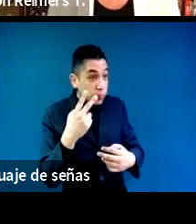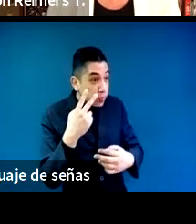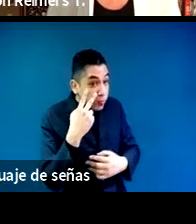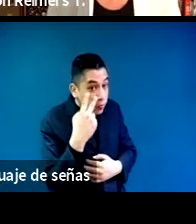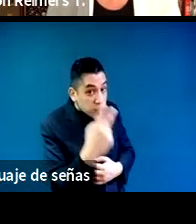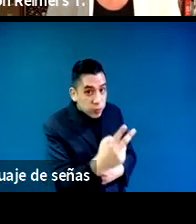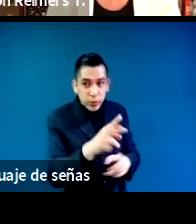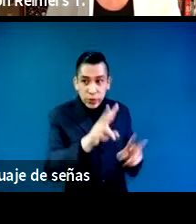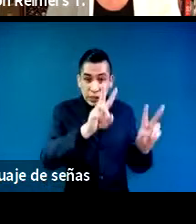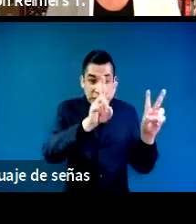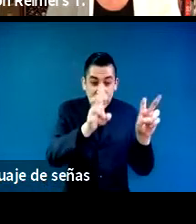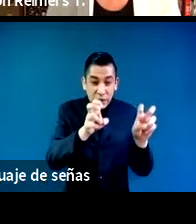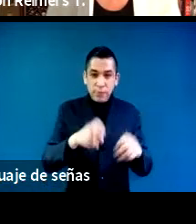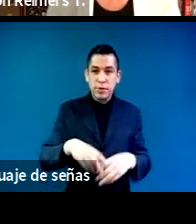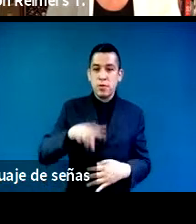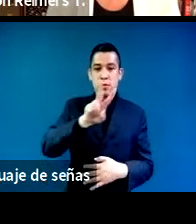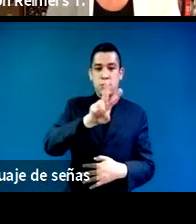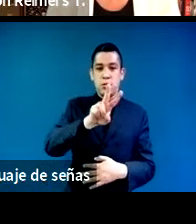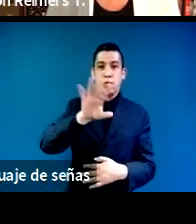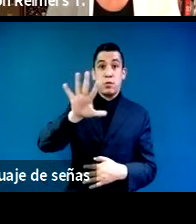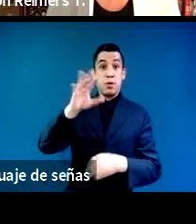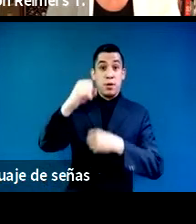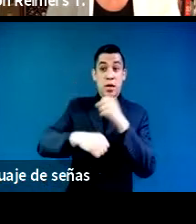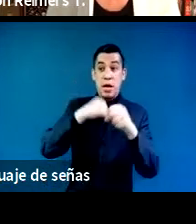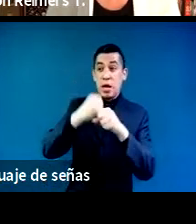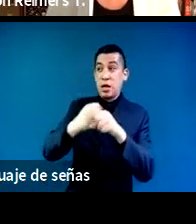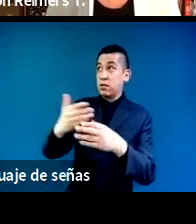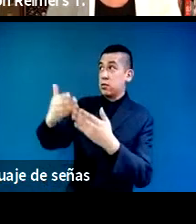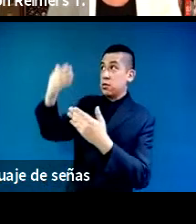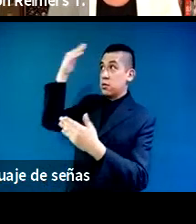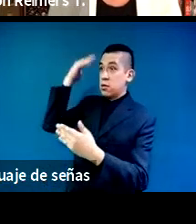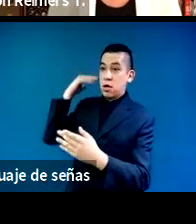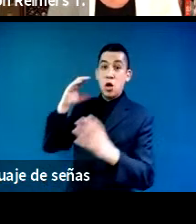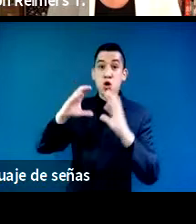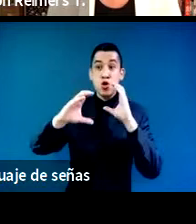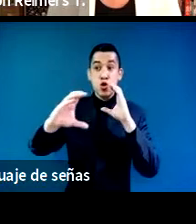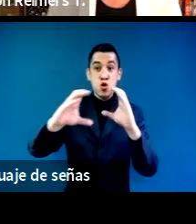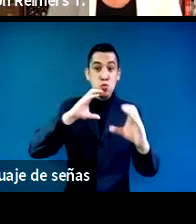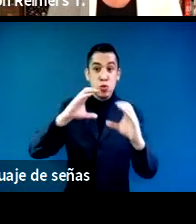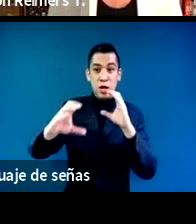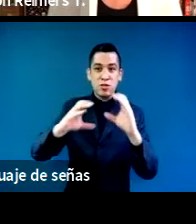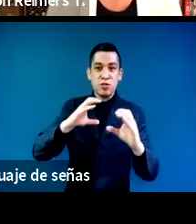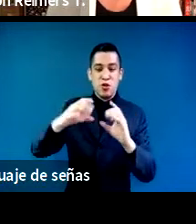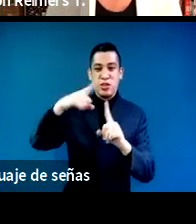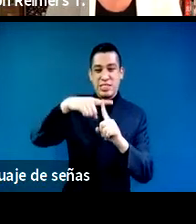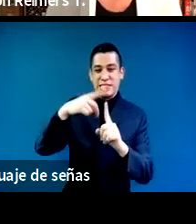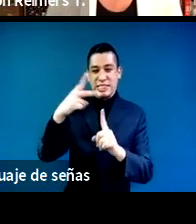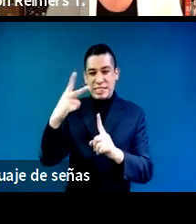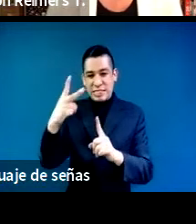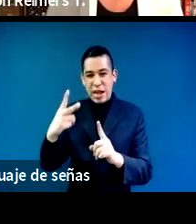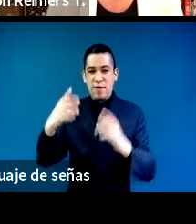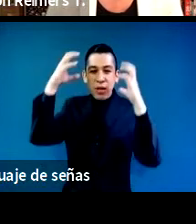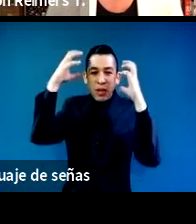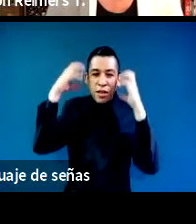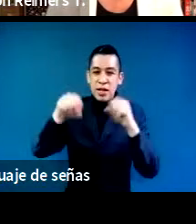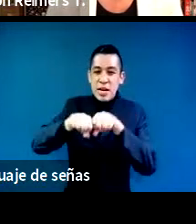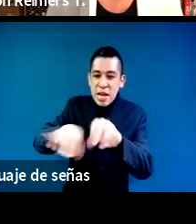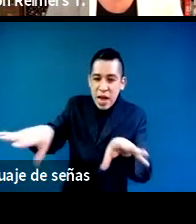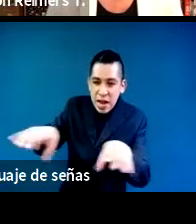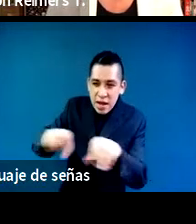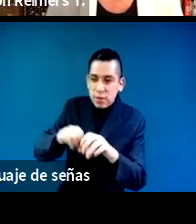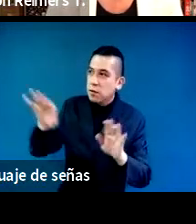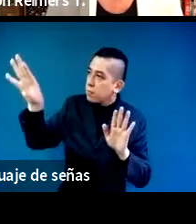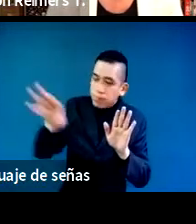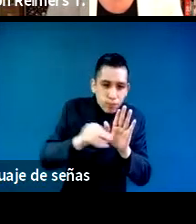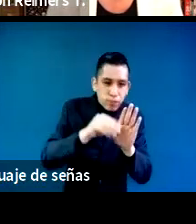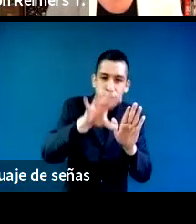radio, online. But now everyone can be a content maker. And so there is a bigger responsibility on us all